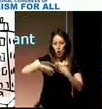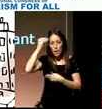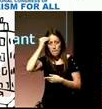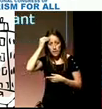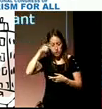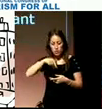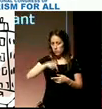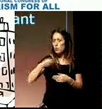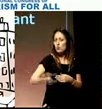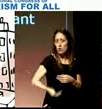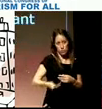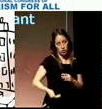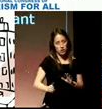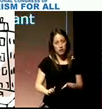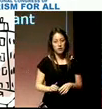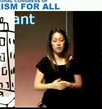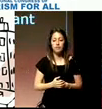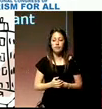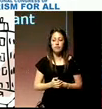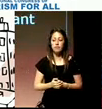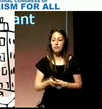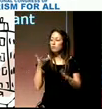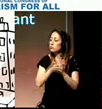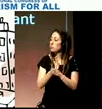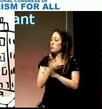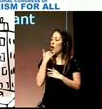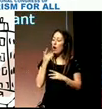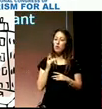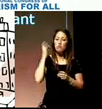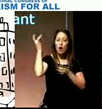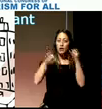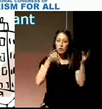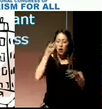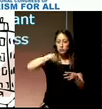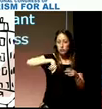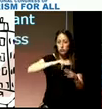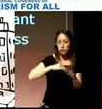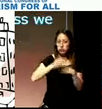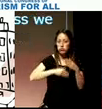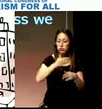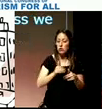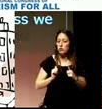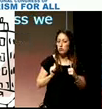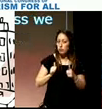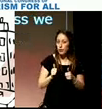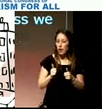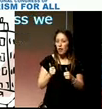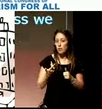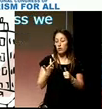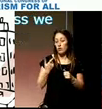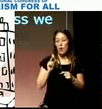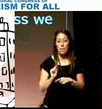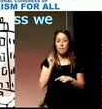A little about the activities and process. We started with forming this vision and made